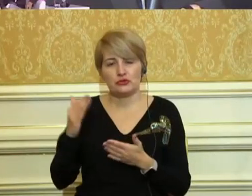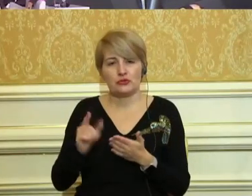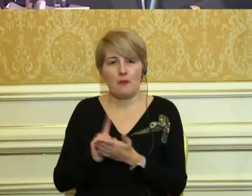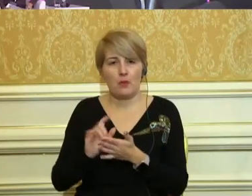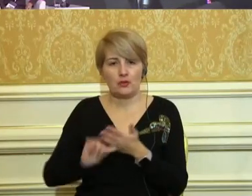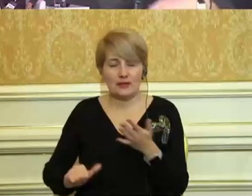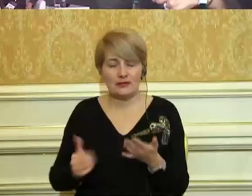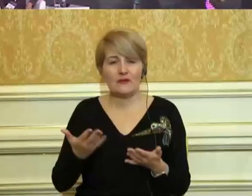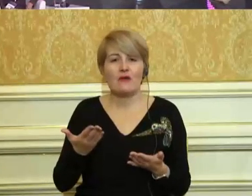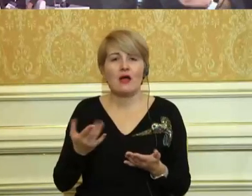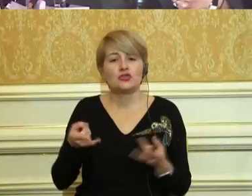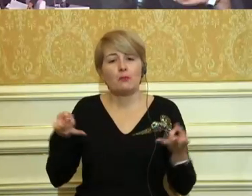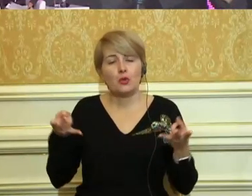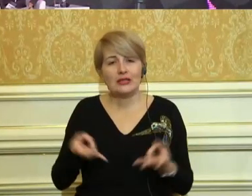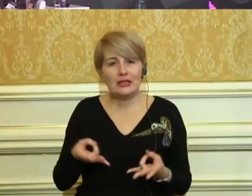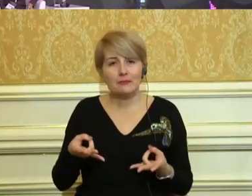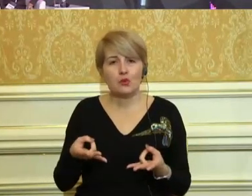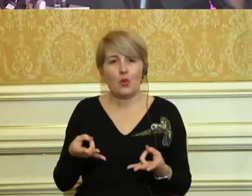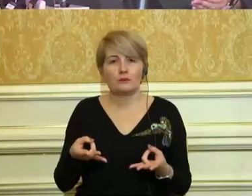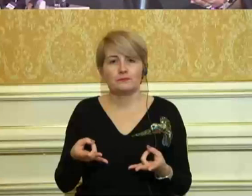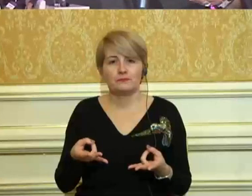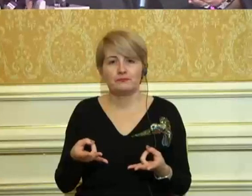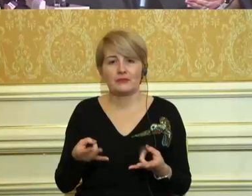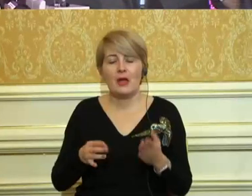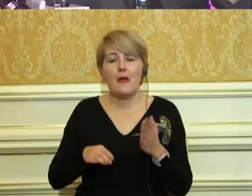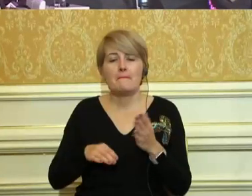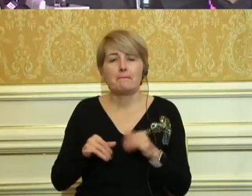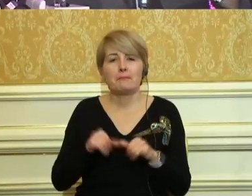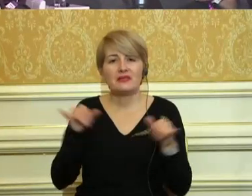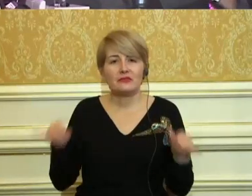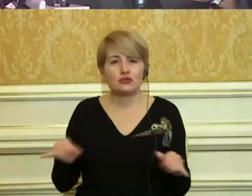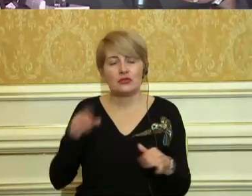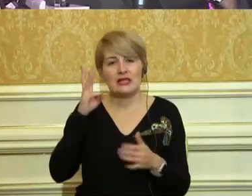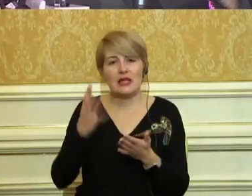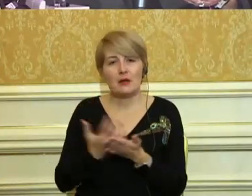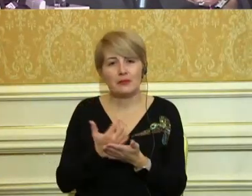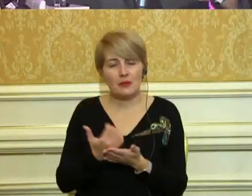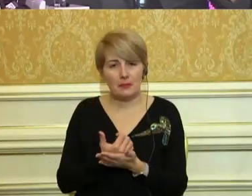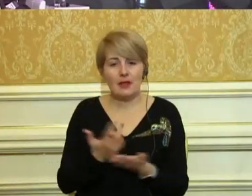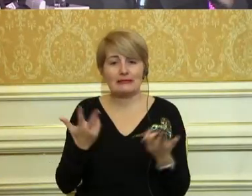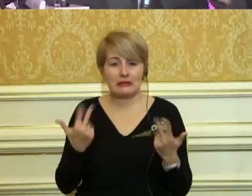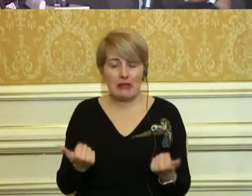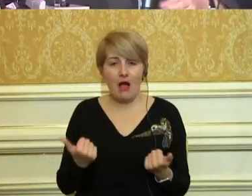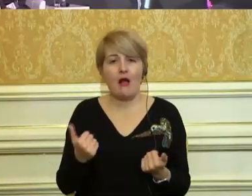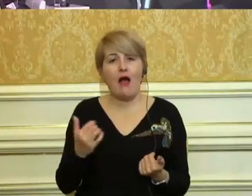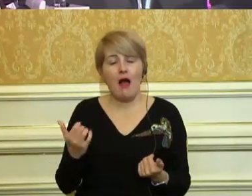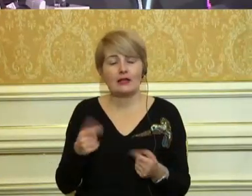we have to be as smart to think whether we need to